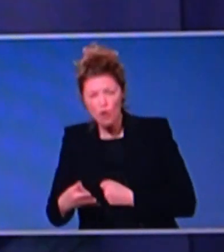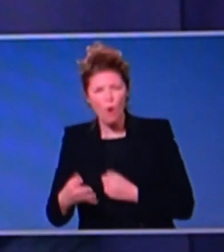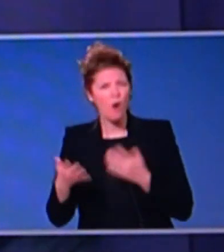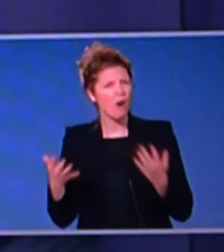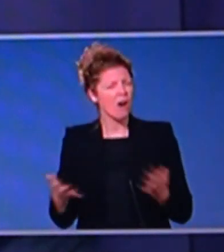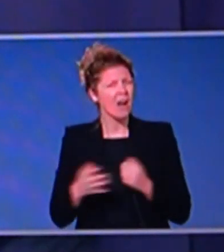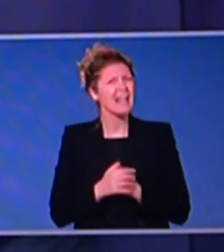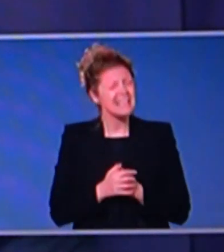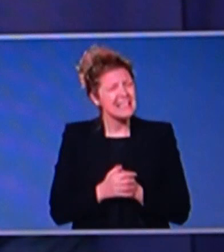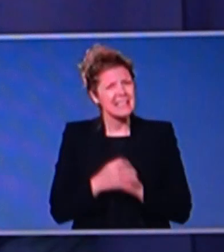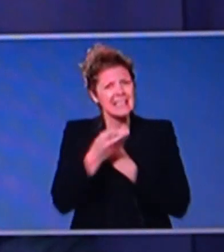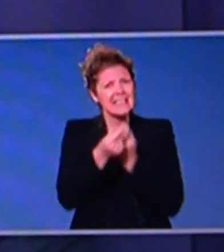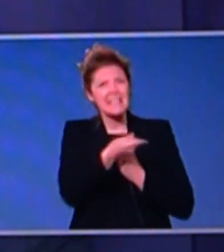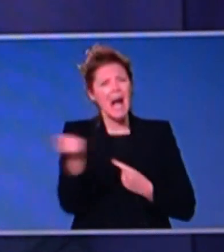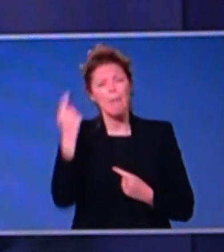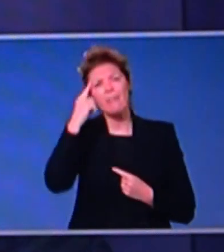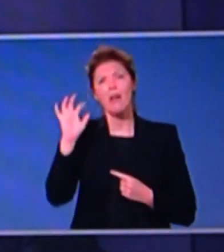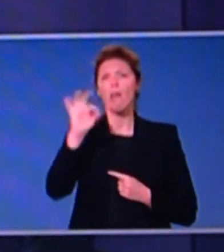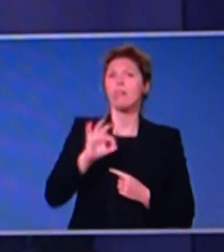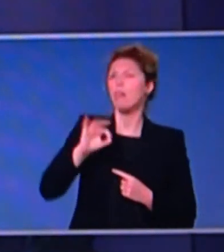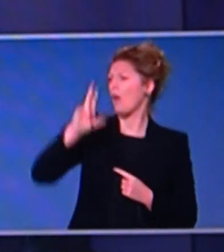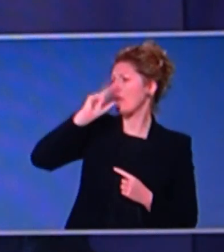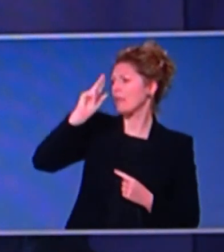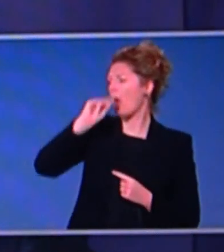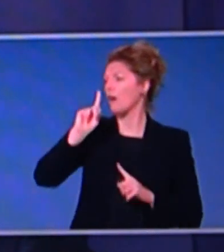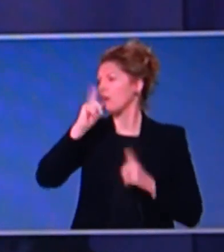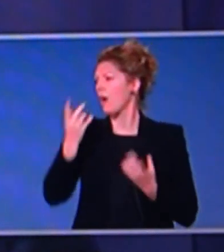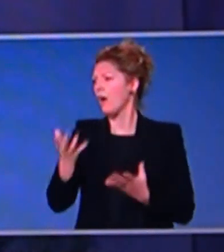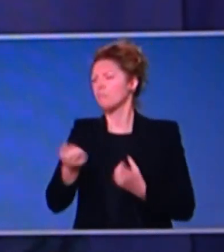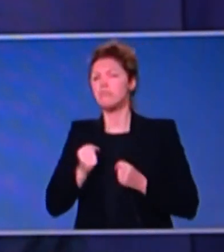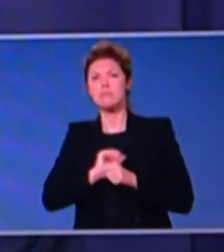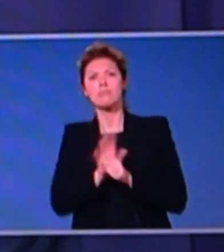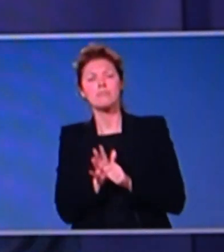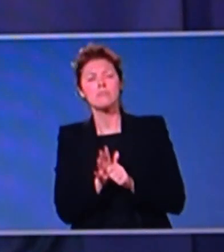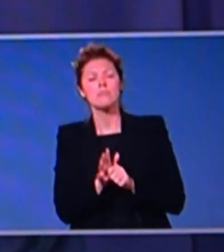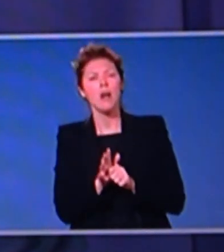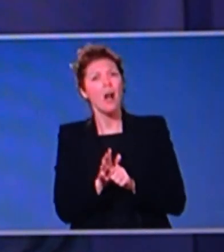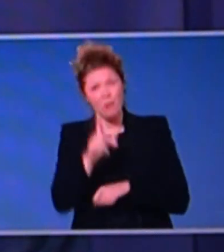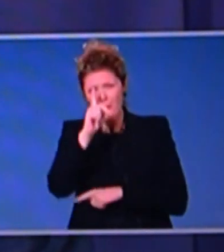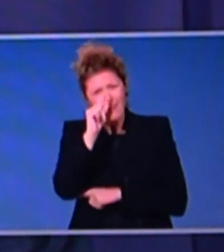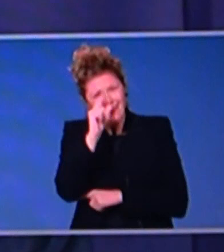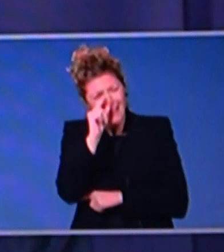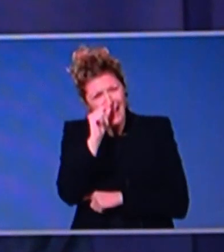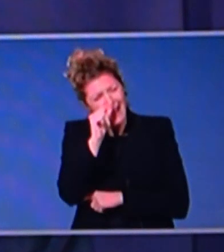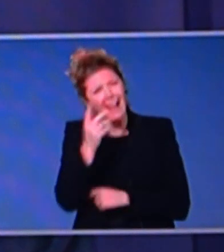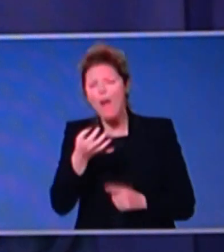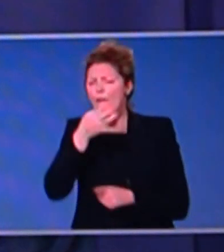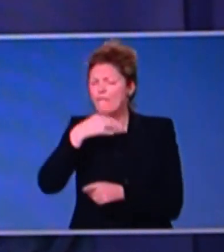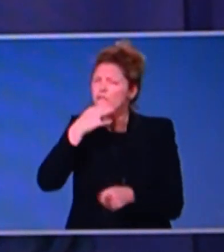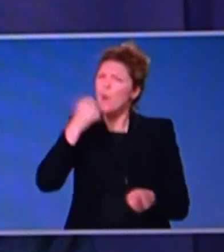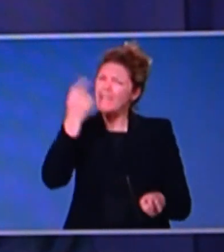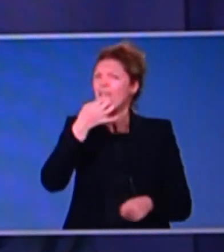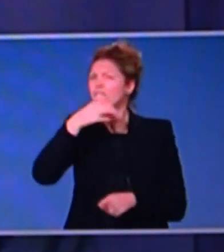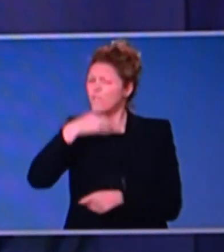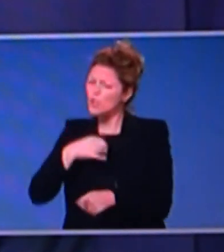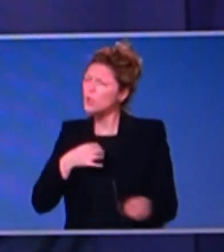it's a reminder that young kids are still vulnerable to it, although less vulnerable than other elements of the population.